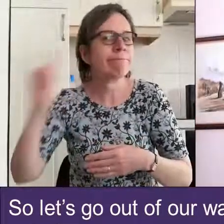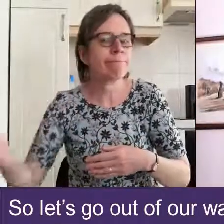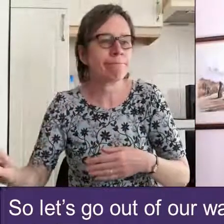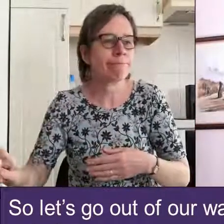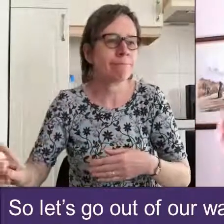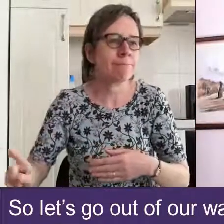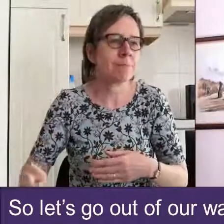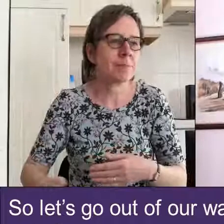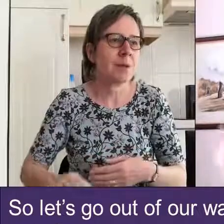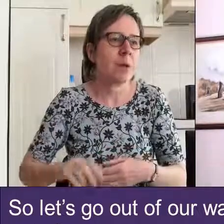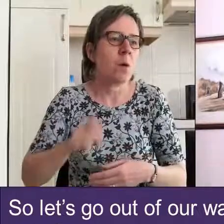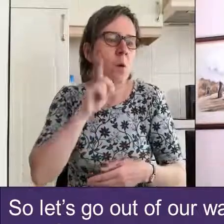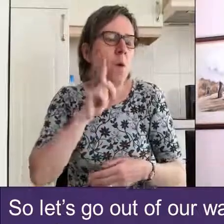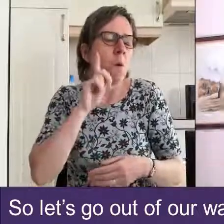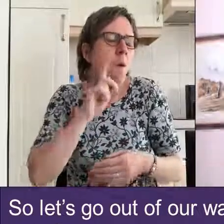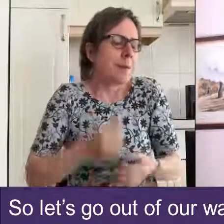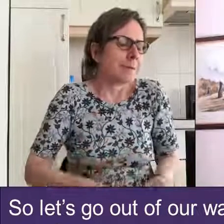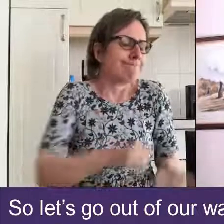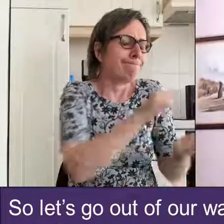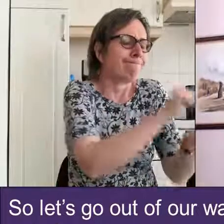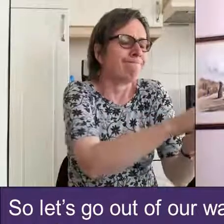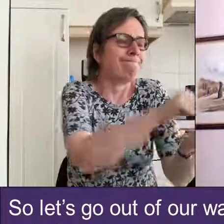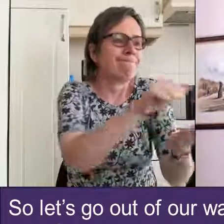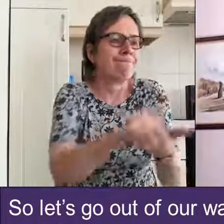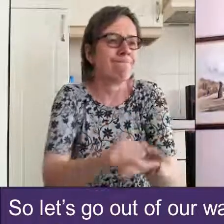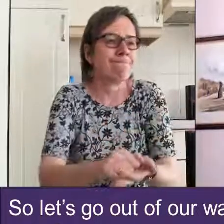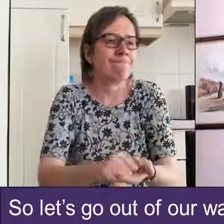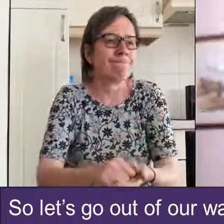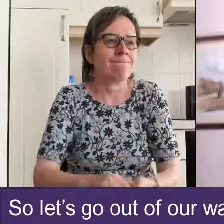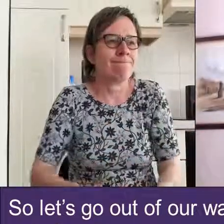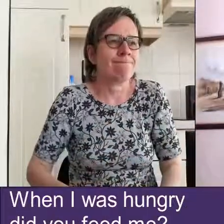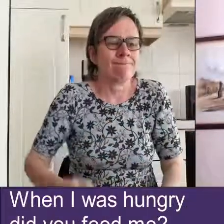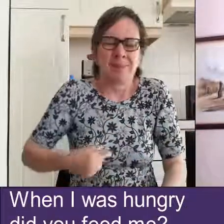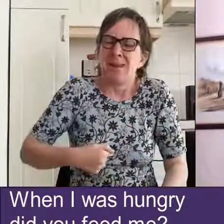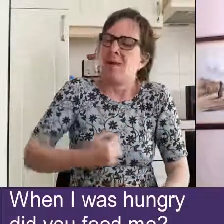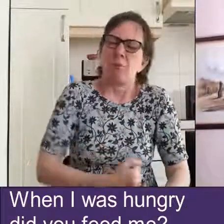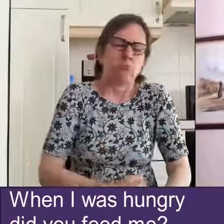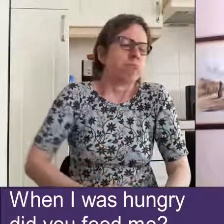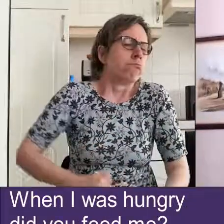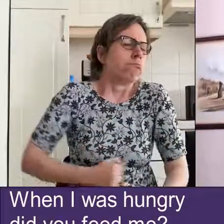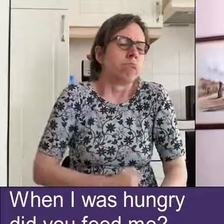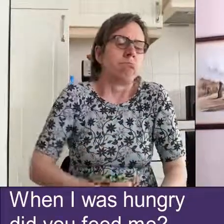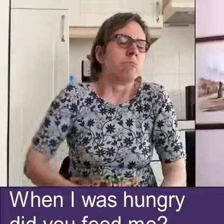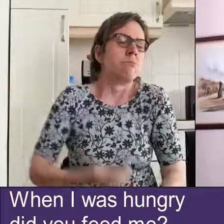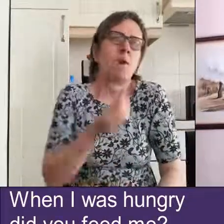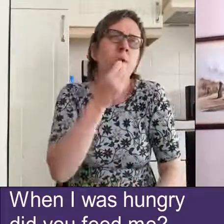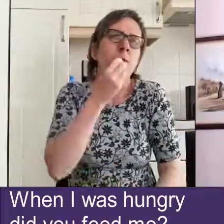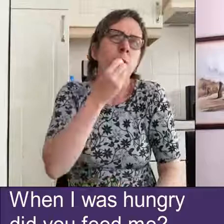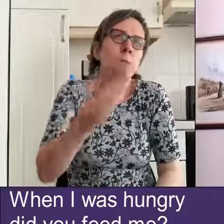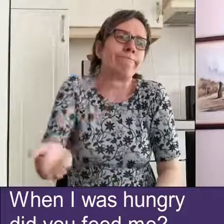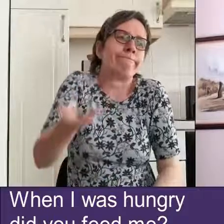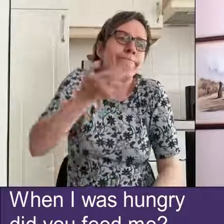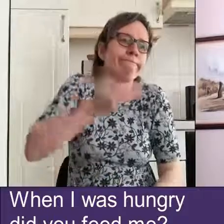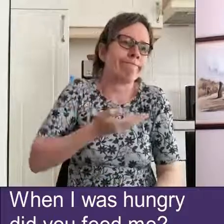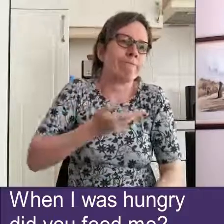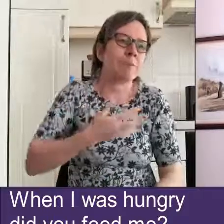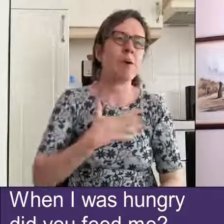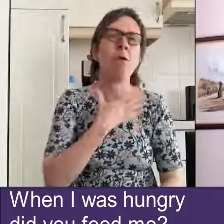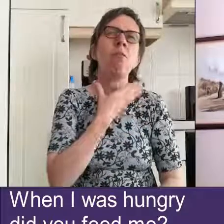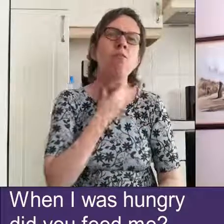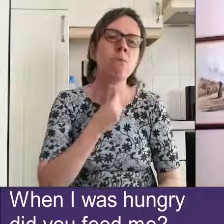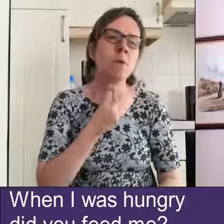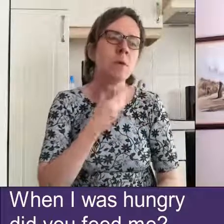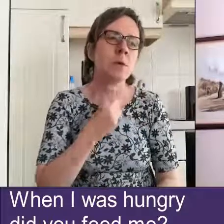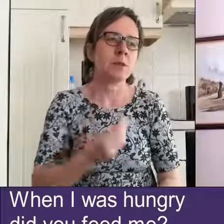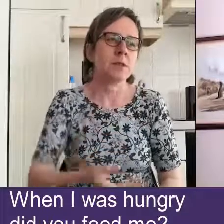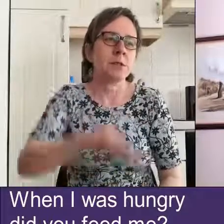out of our way, out of our way to do right. When I was hungry, did you feed me? When